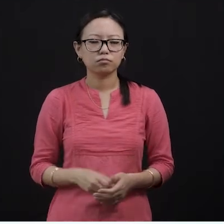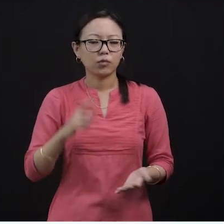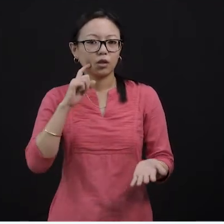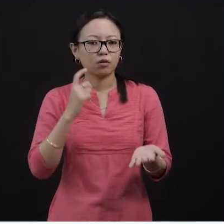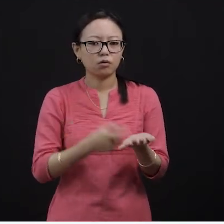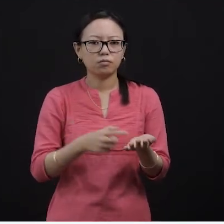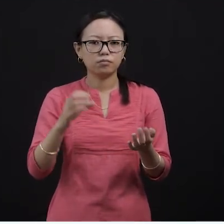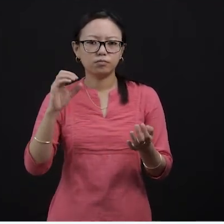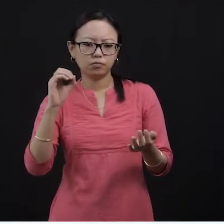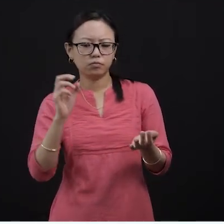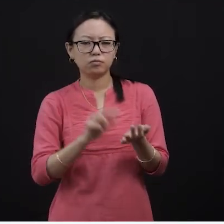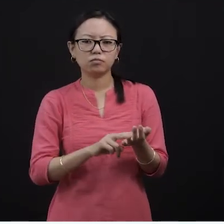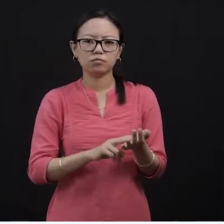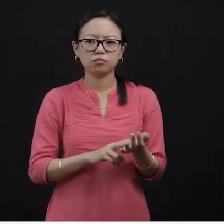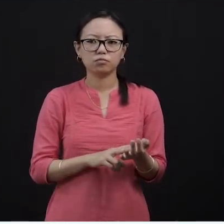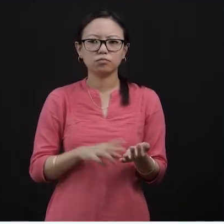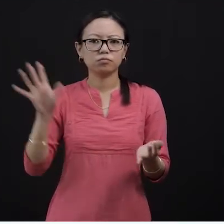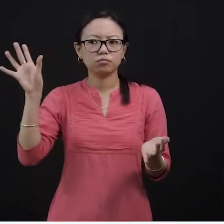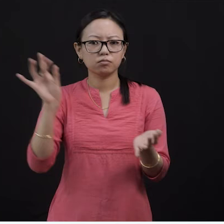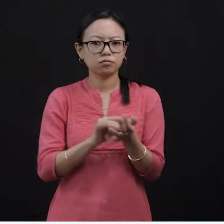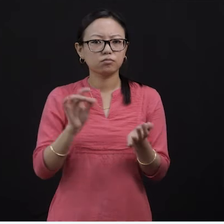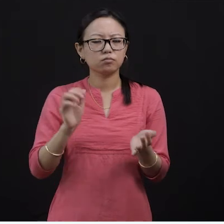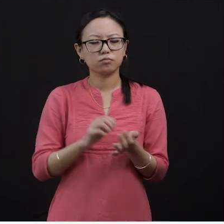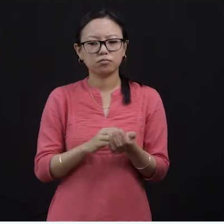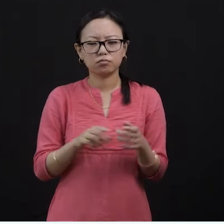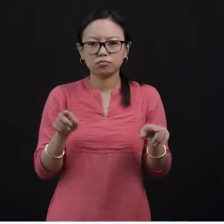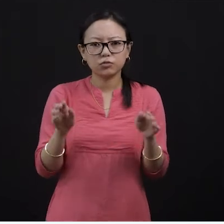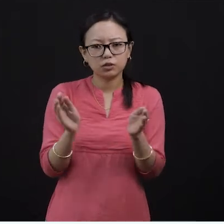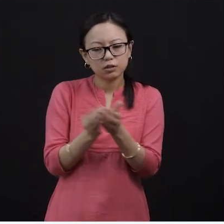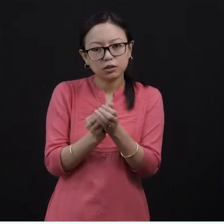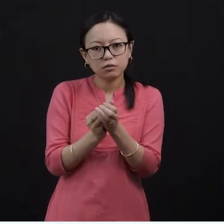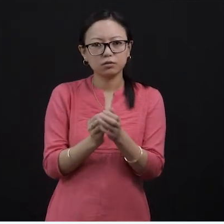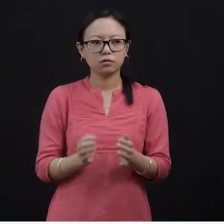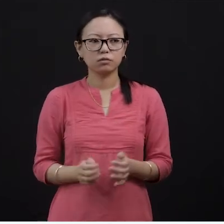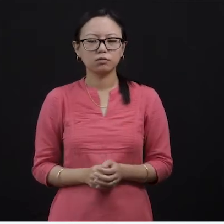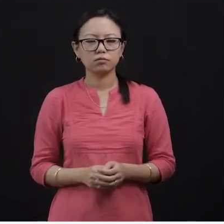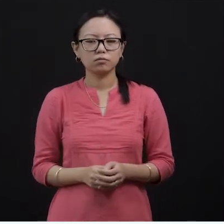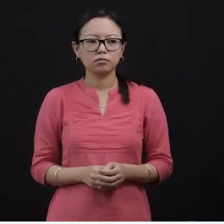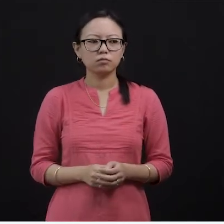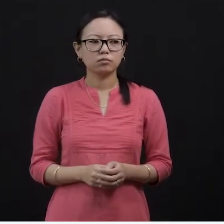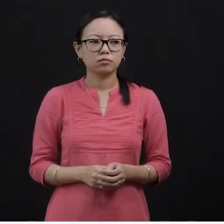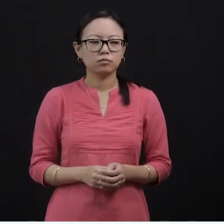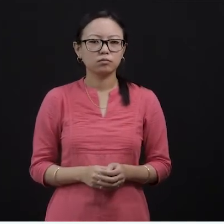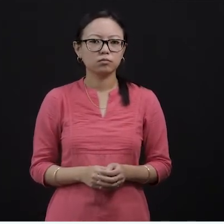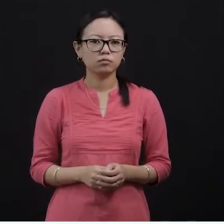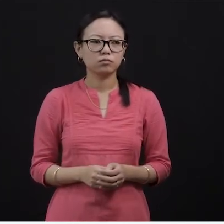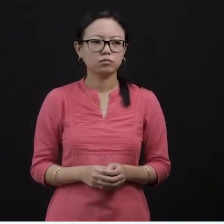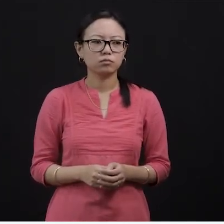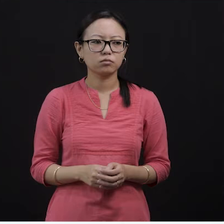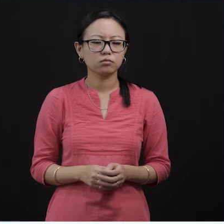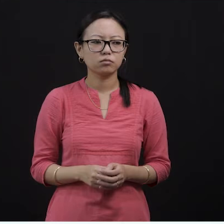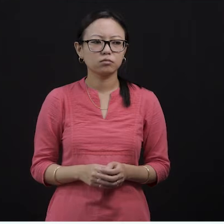Okay, and one thing you can observe, dear students, one thing you can observe from here is the iron fillings. They are not